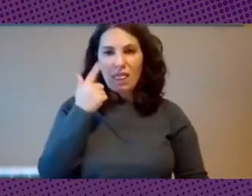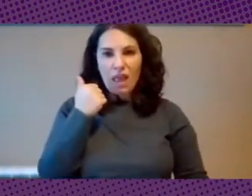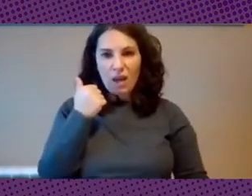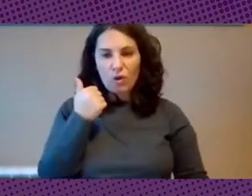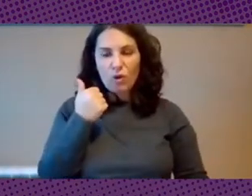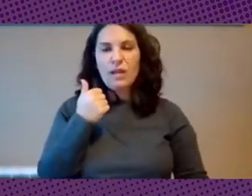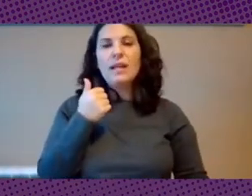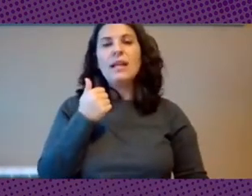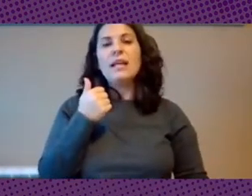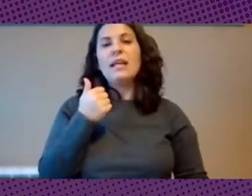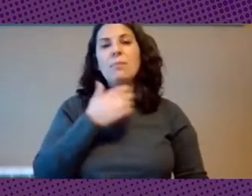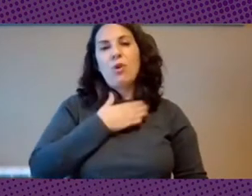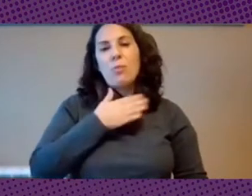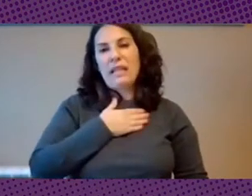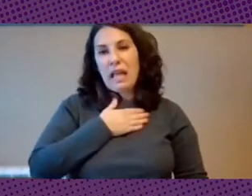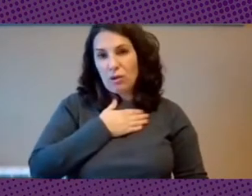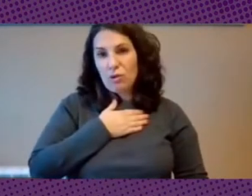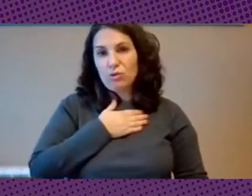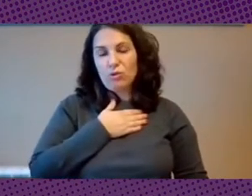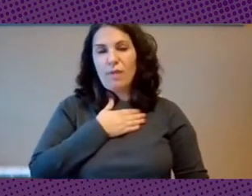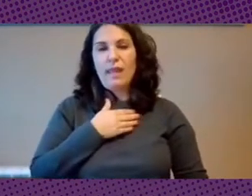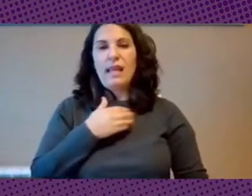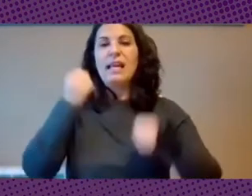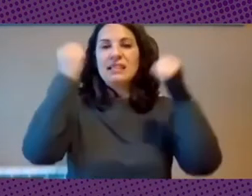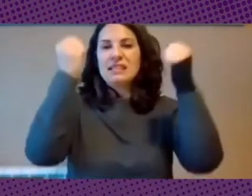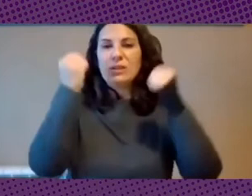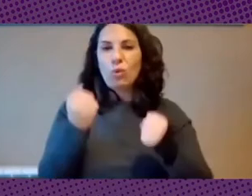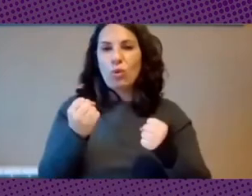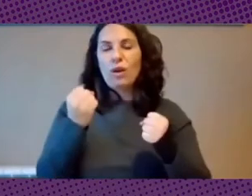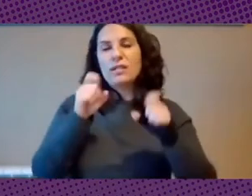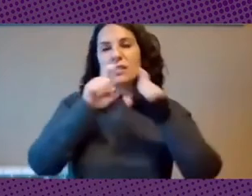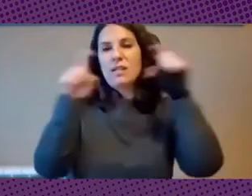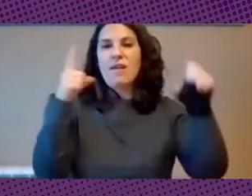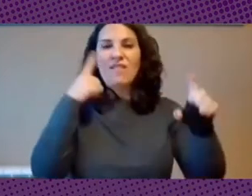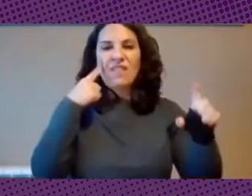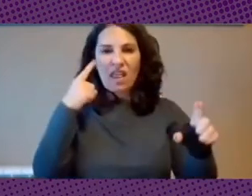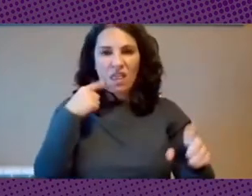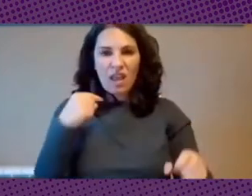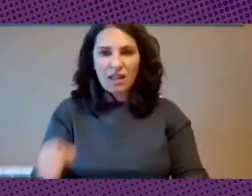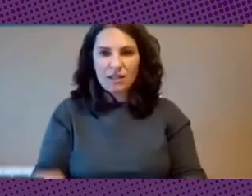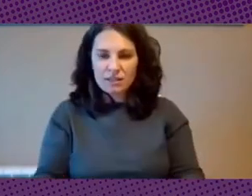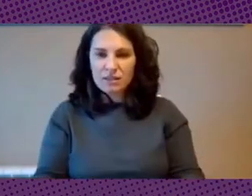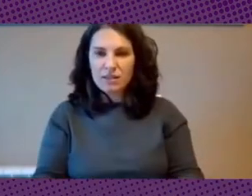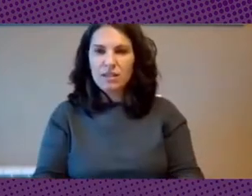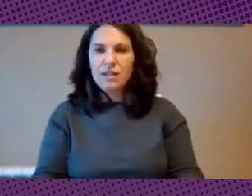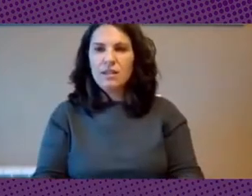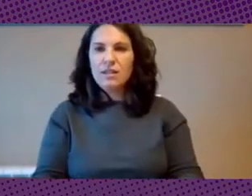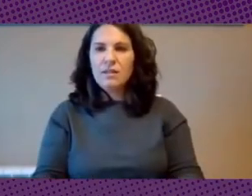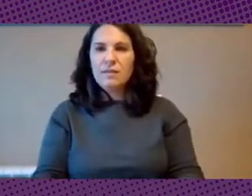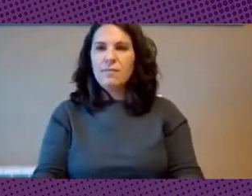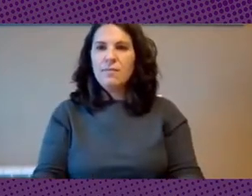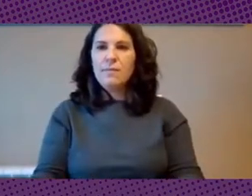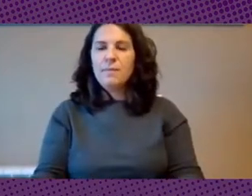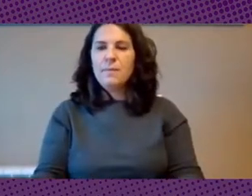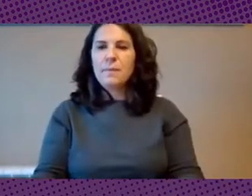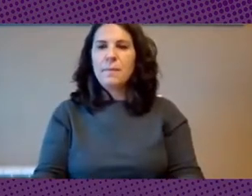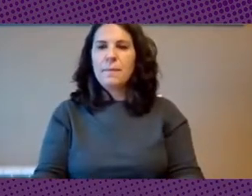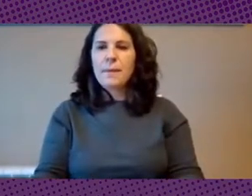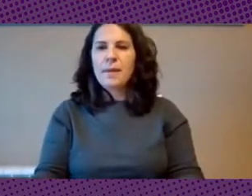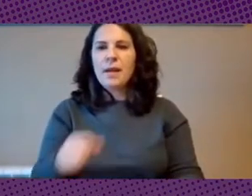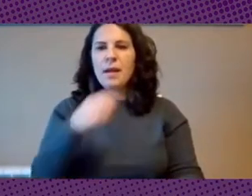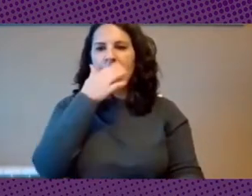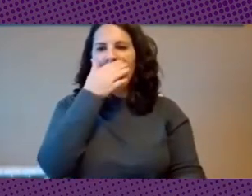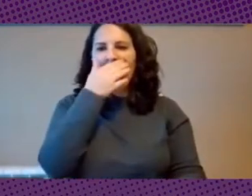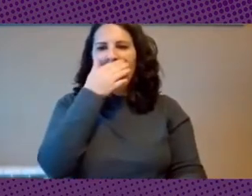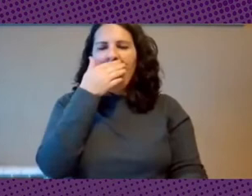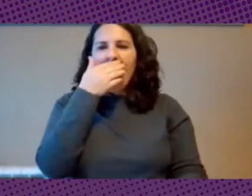behind. And I think what is important to consider now is what are the mechanisms for